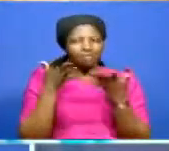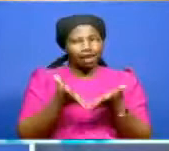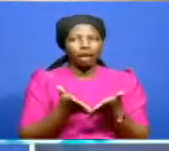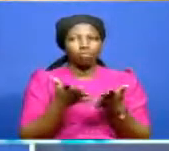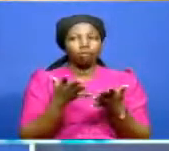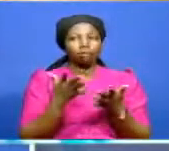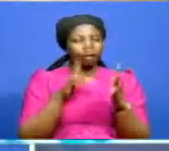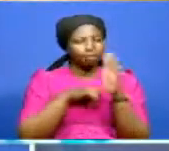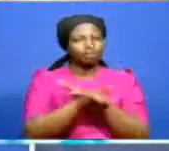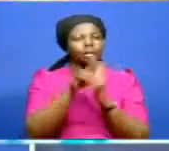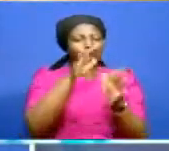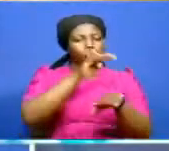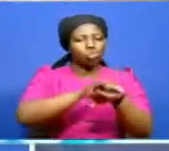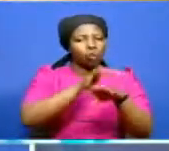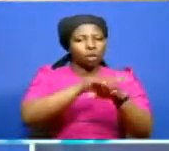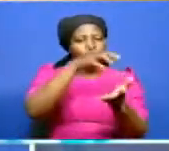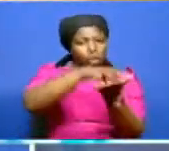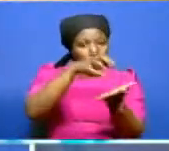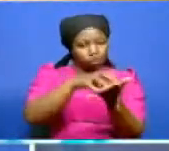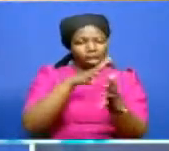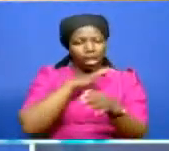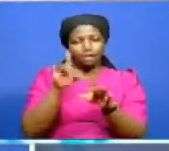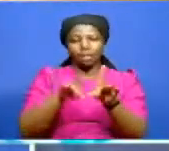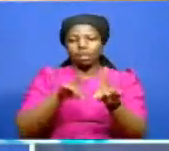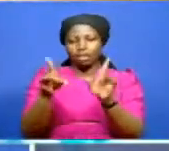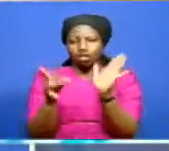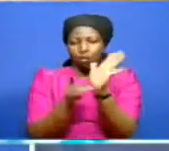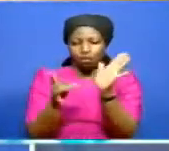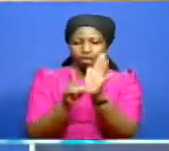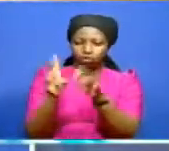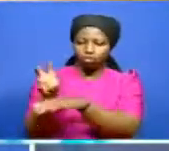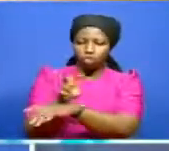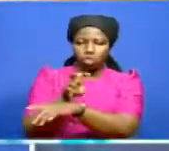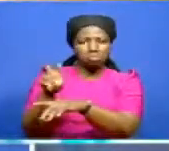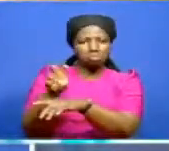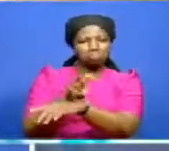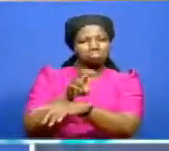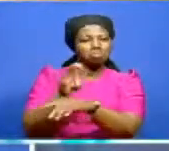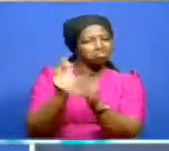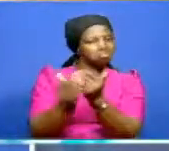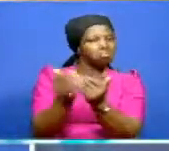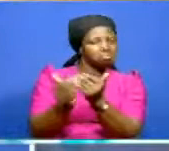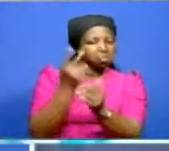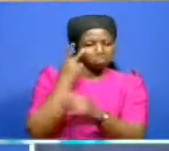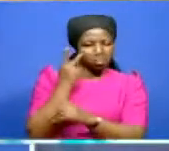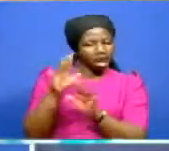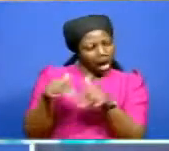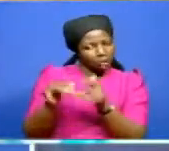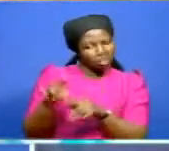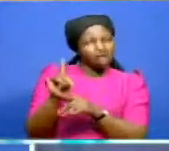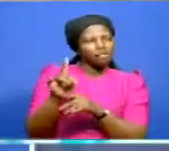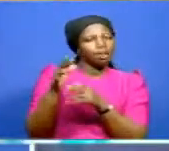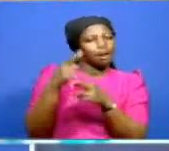stable condition and doctors are watching over him to see how he's reacting